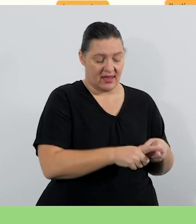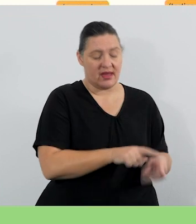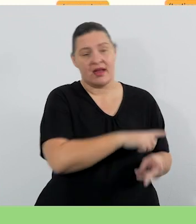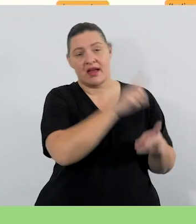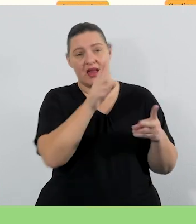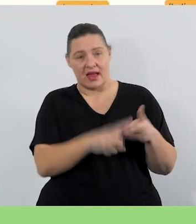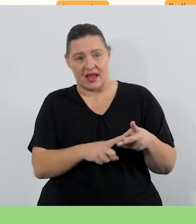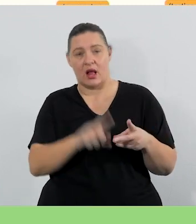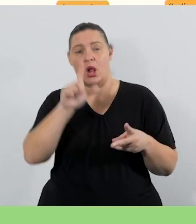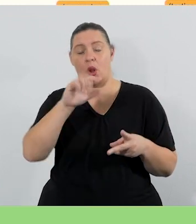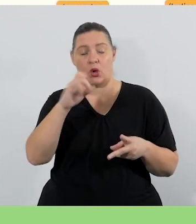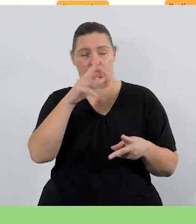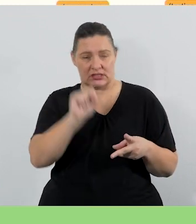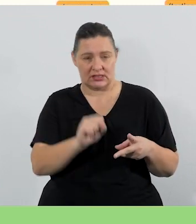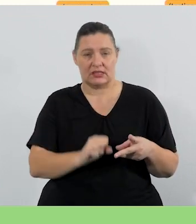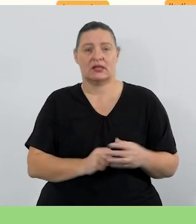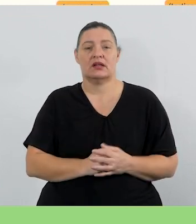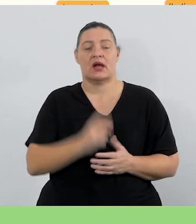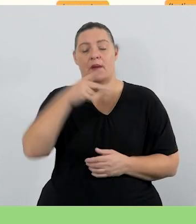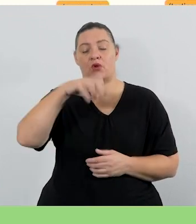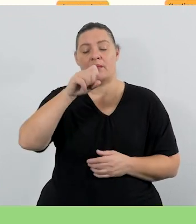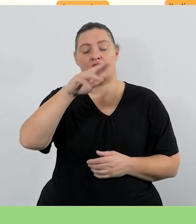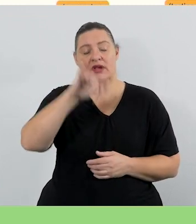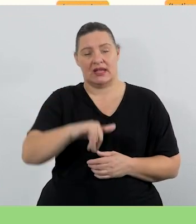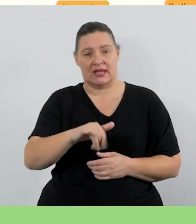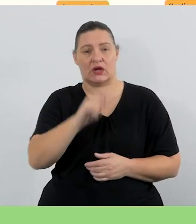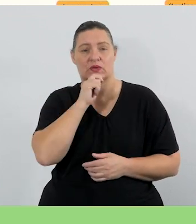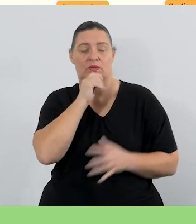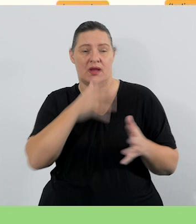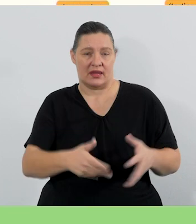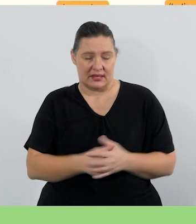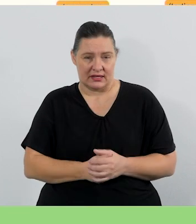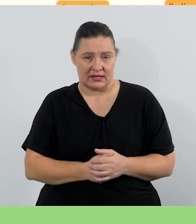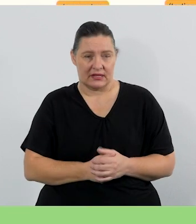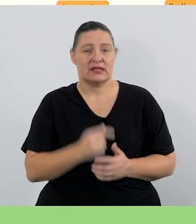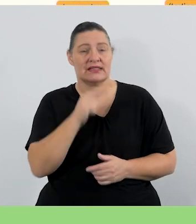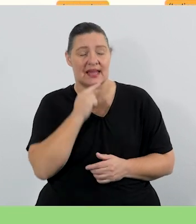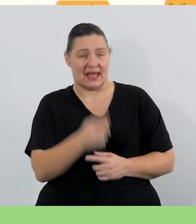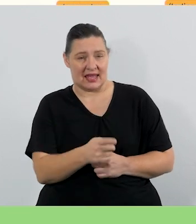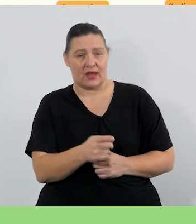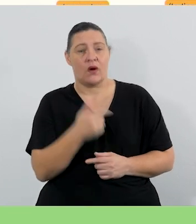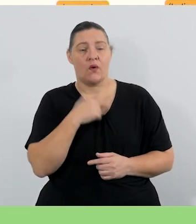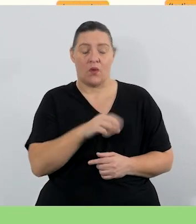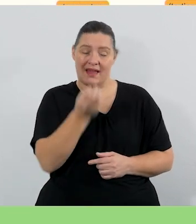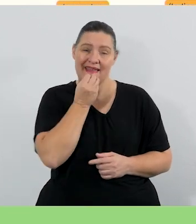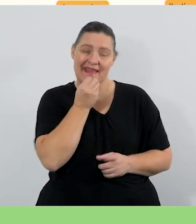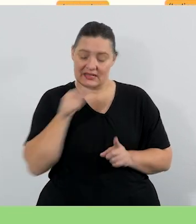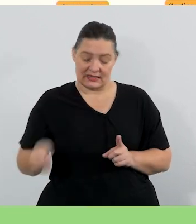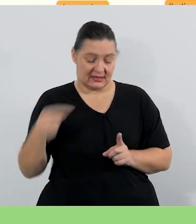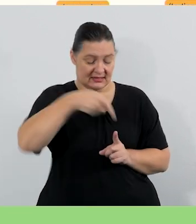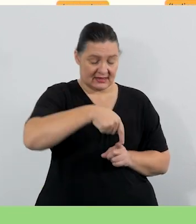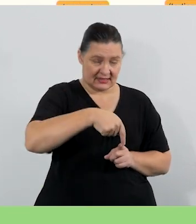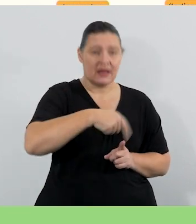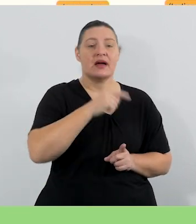then we have a locust, which is our primary consumer. Now, we said that an organism that is going to eat the